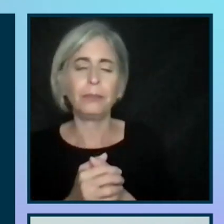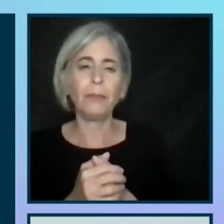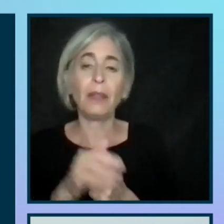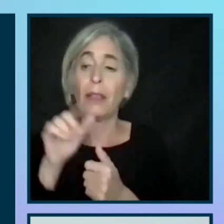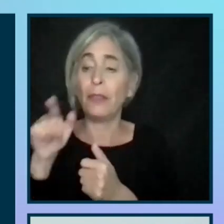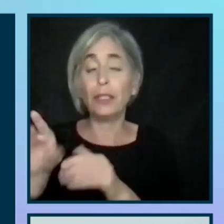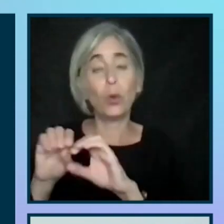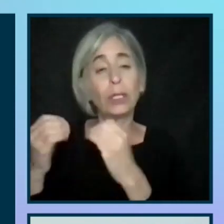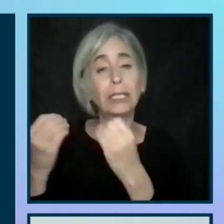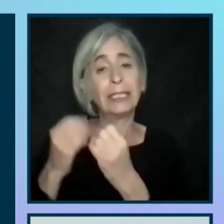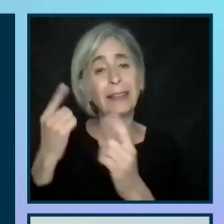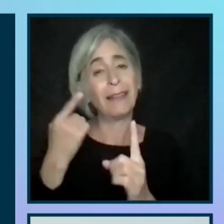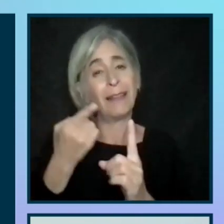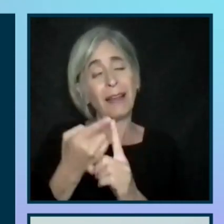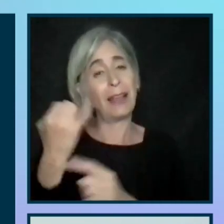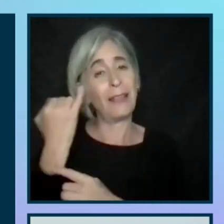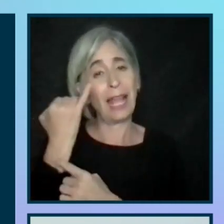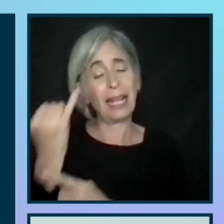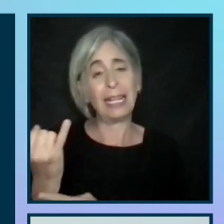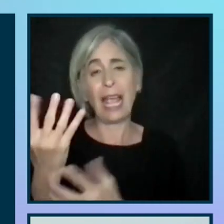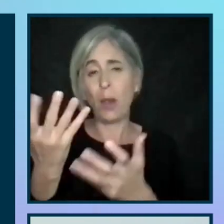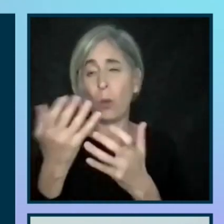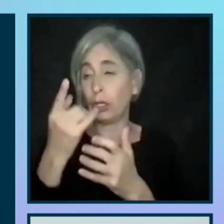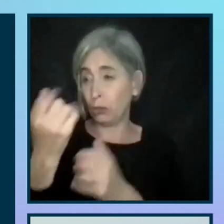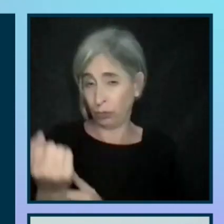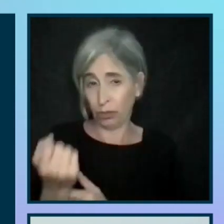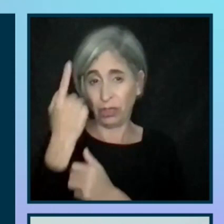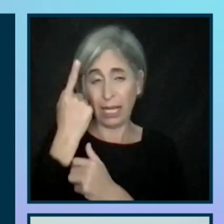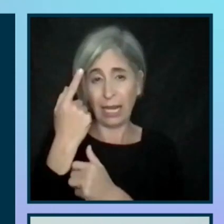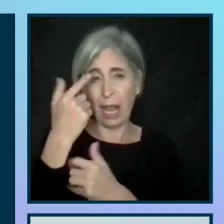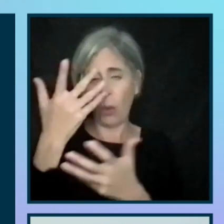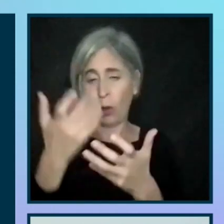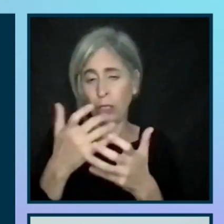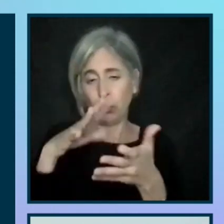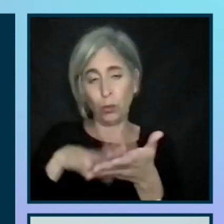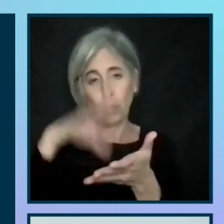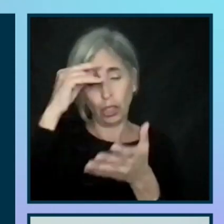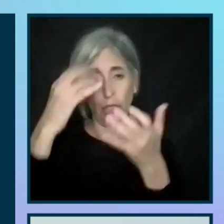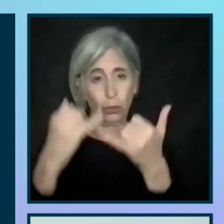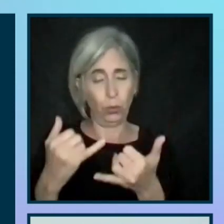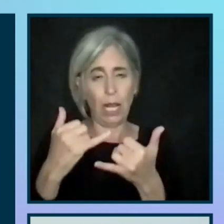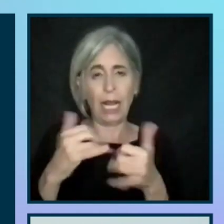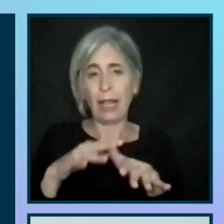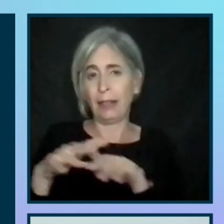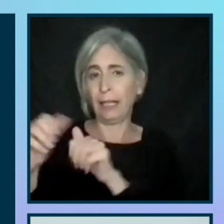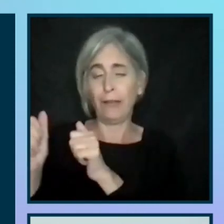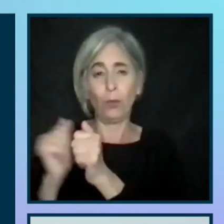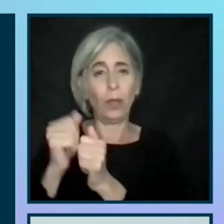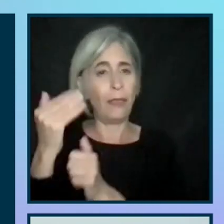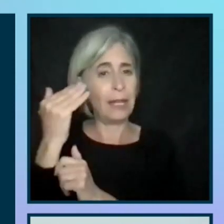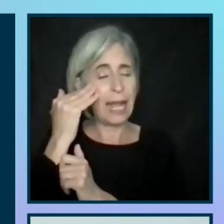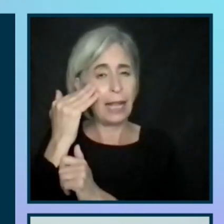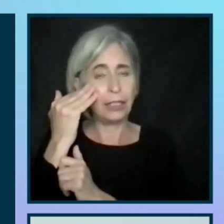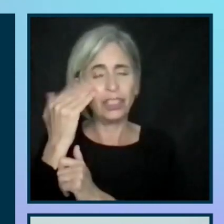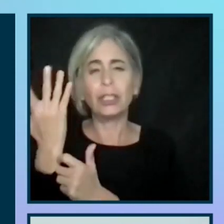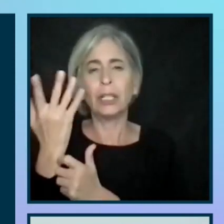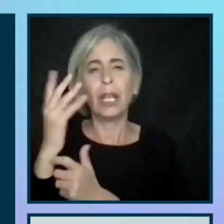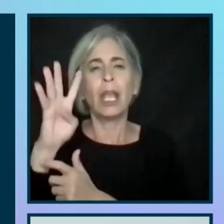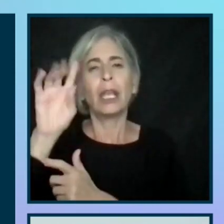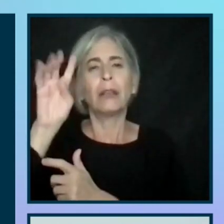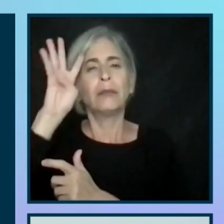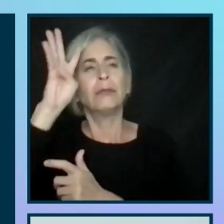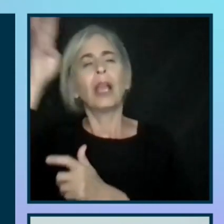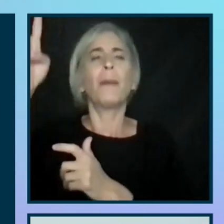the key idea that I want you to take away is that you need to find ways to come up with strategies